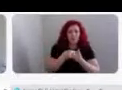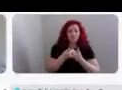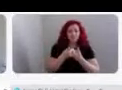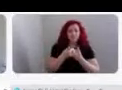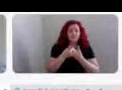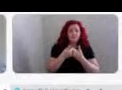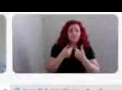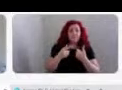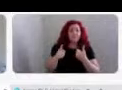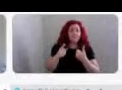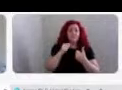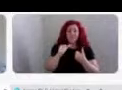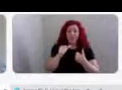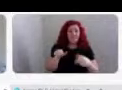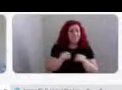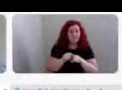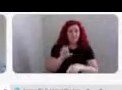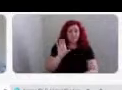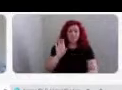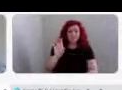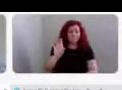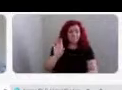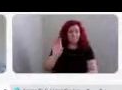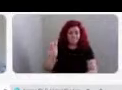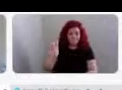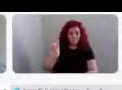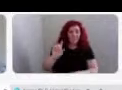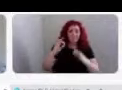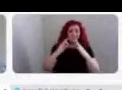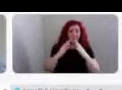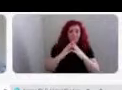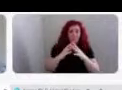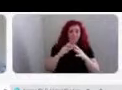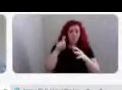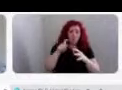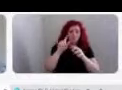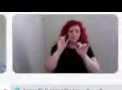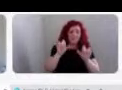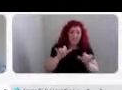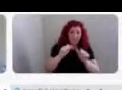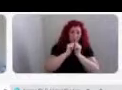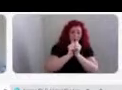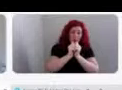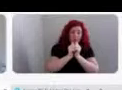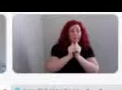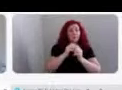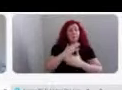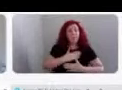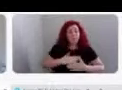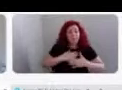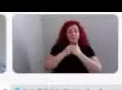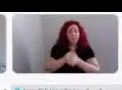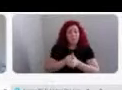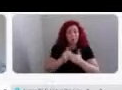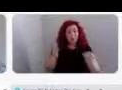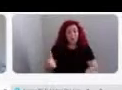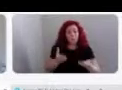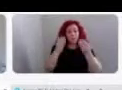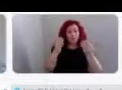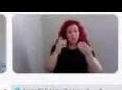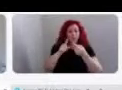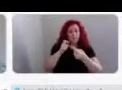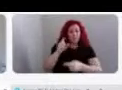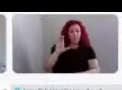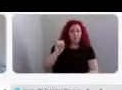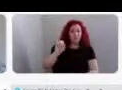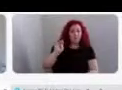same congressional district and the flagstaff region should remain whole please follow the recommendation put forth by the coconino county board of supervisors